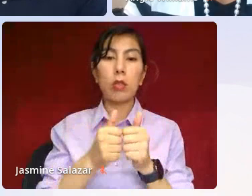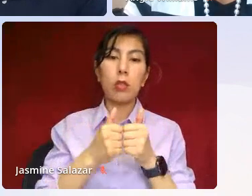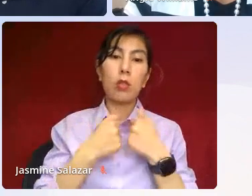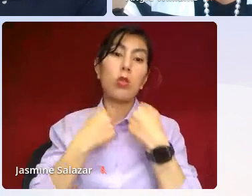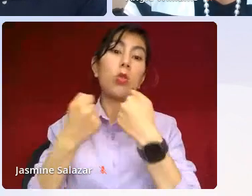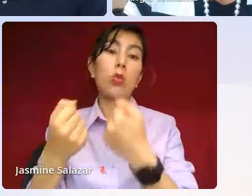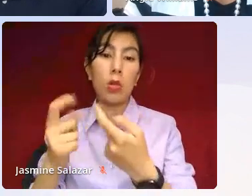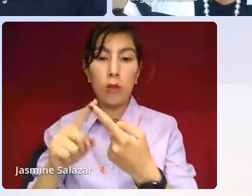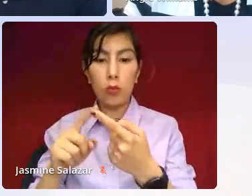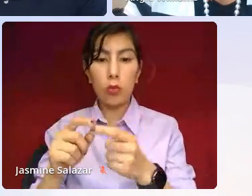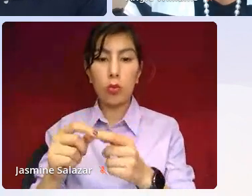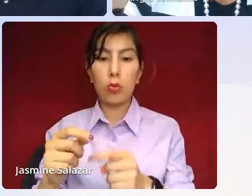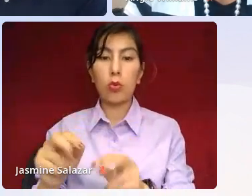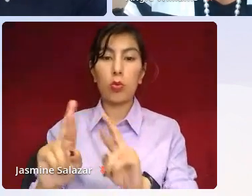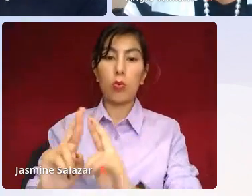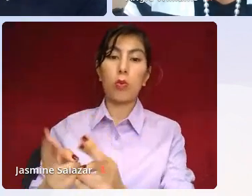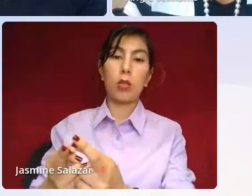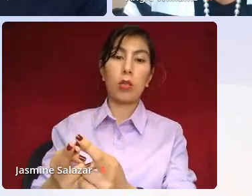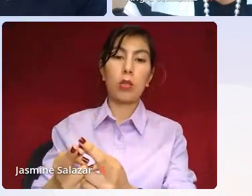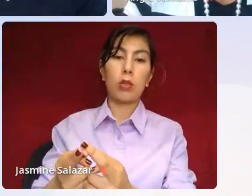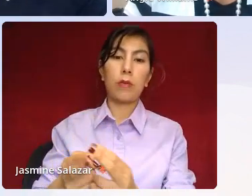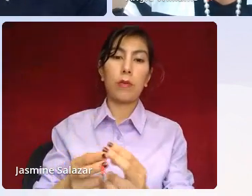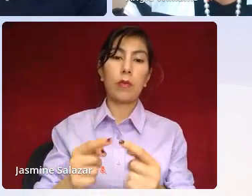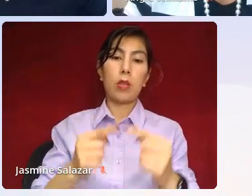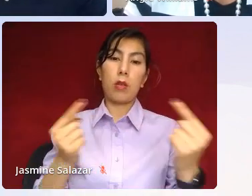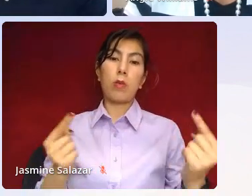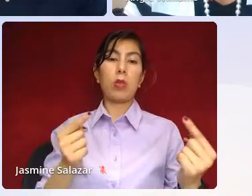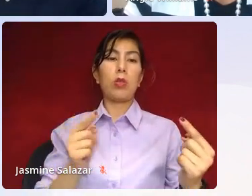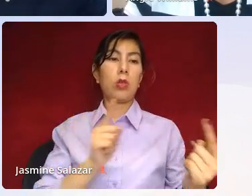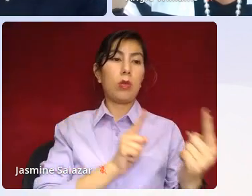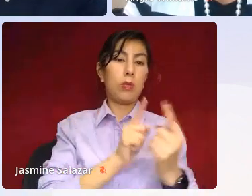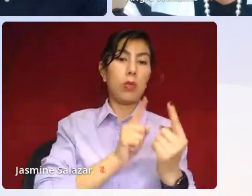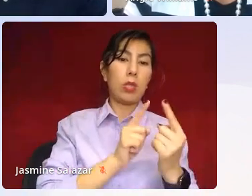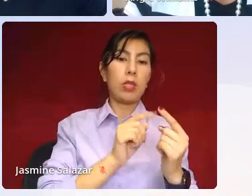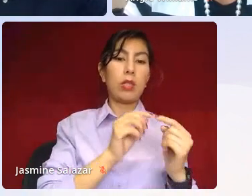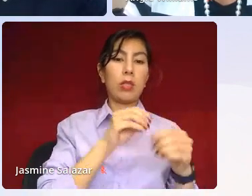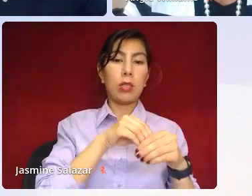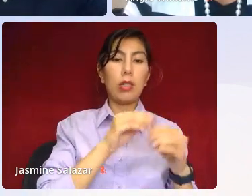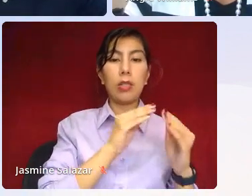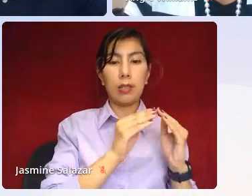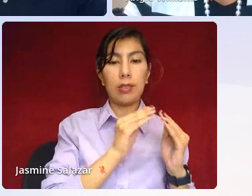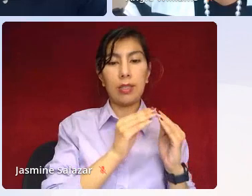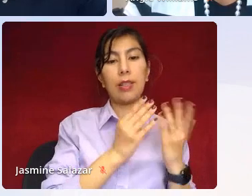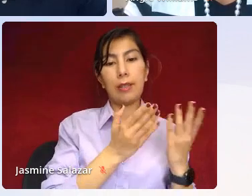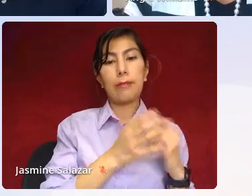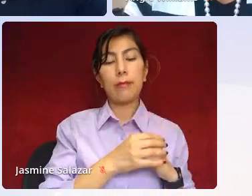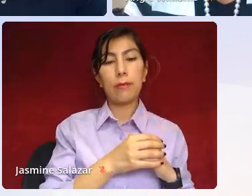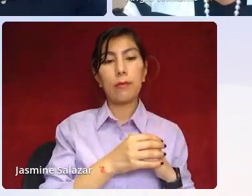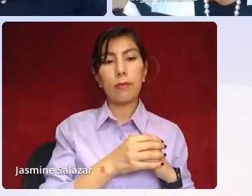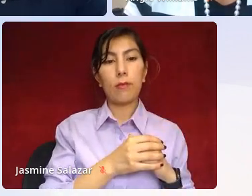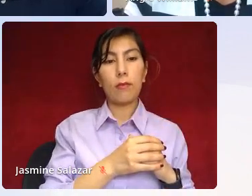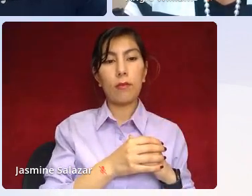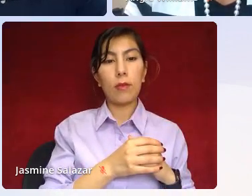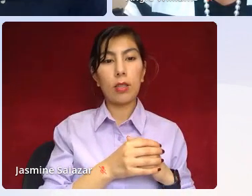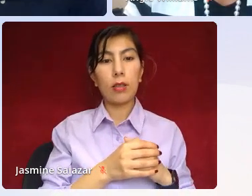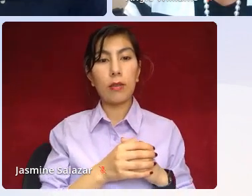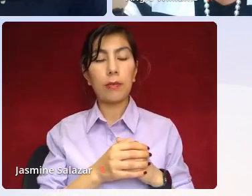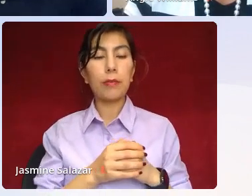reservation versus meeting them in the city. Yeah, Hope Raquel, that I love how this important point that you're making